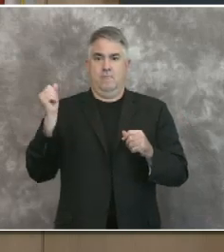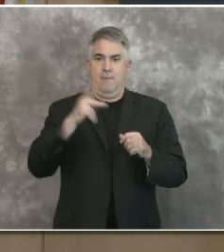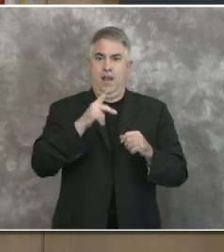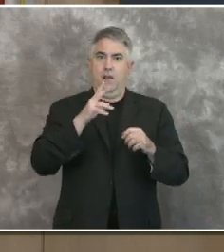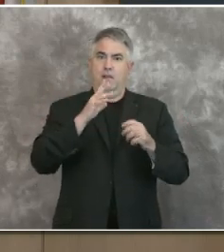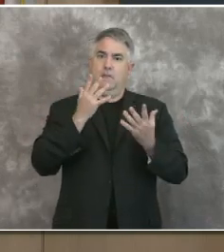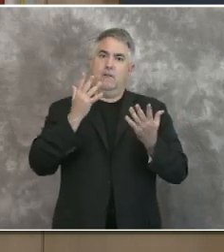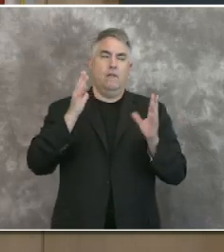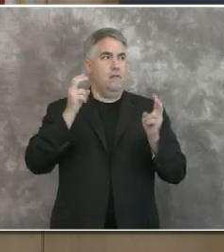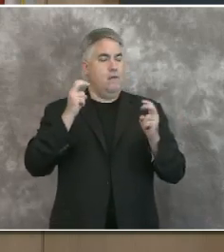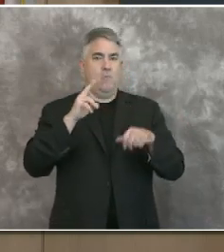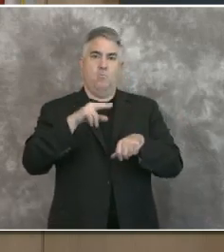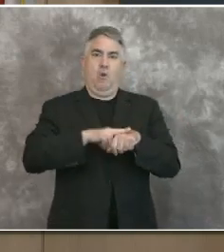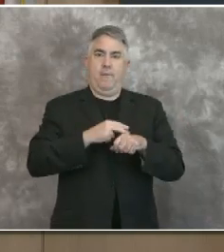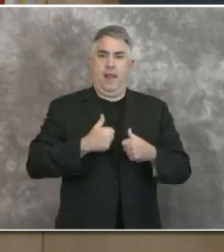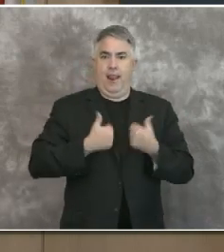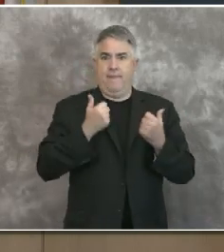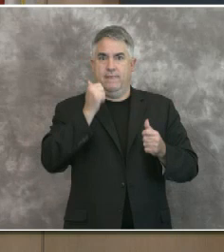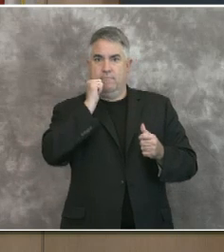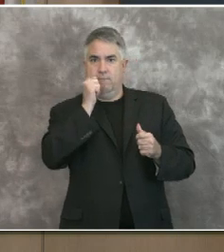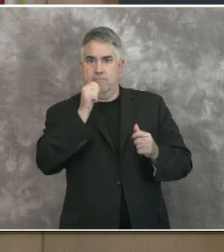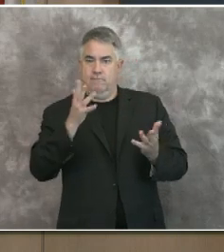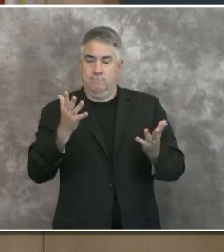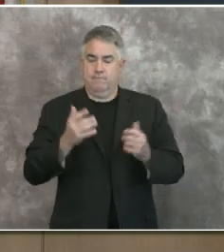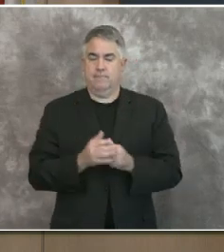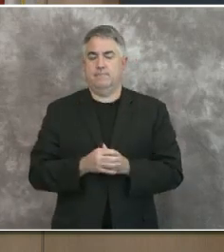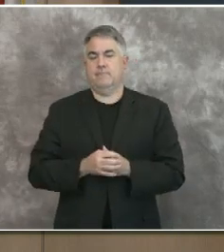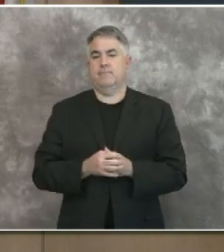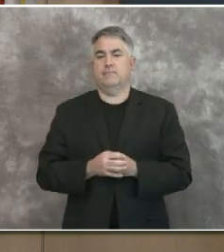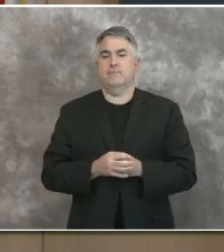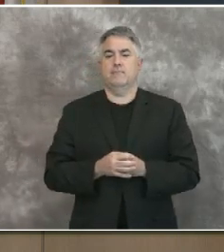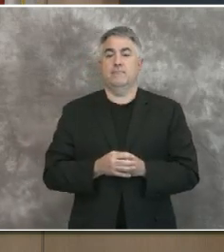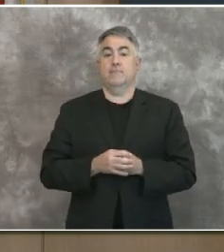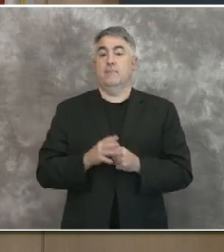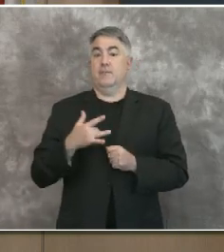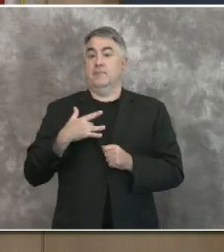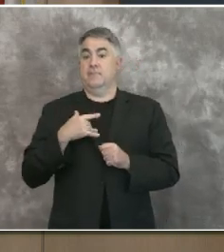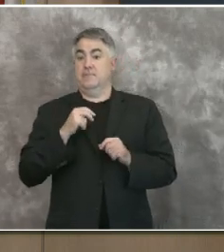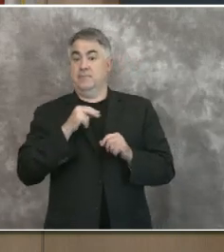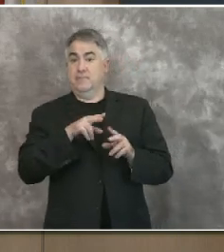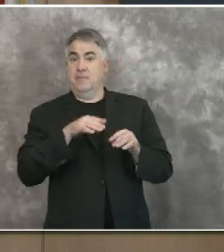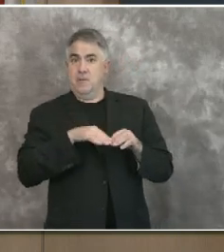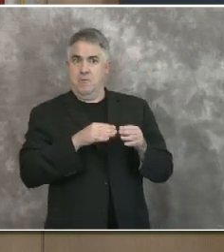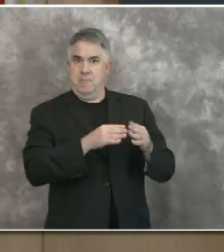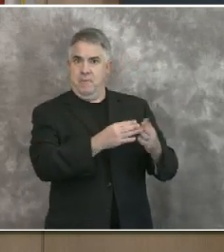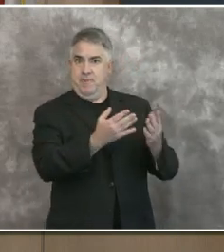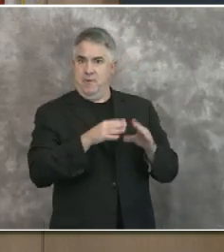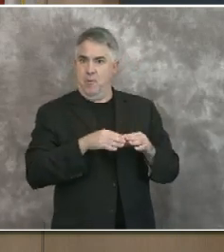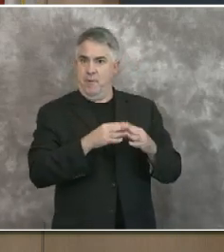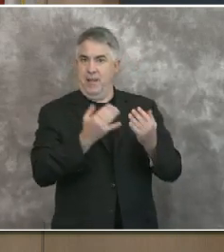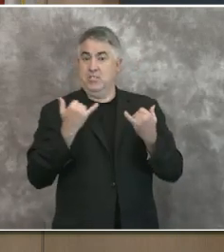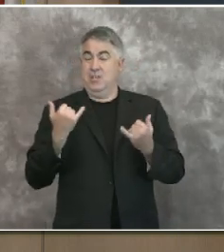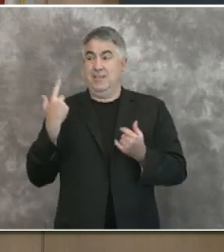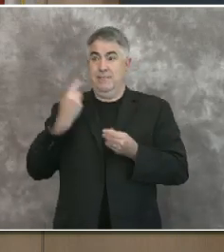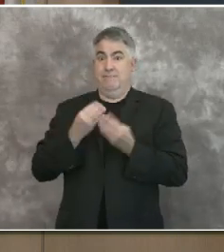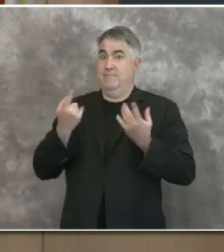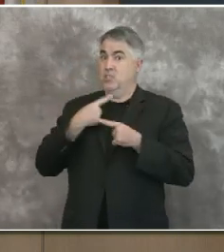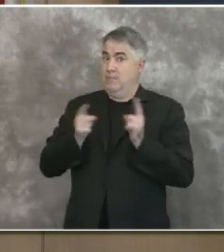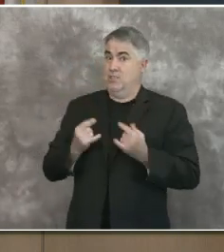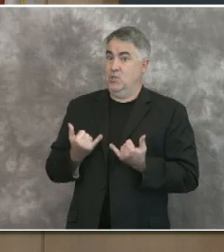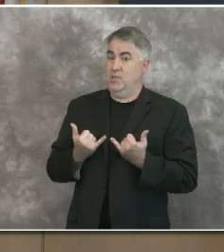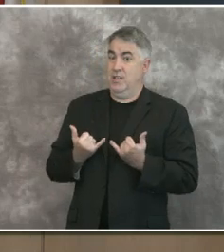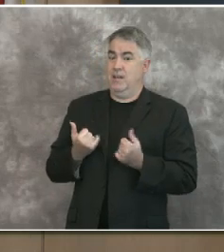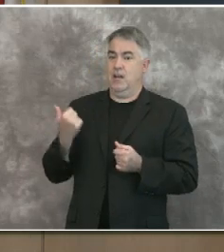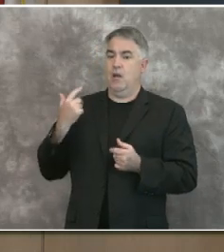lifestyle. We certainly look forward to future reopenings, but what has been announced now is going to certainly provide